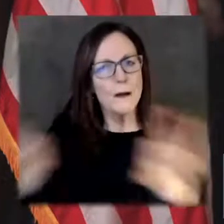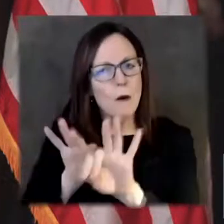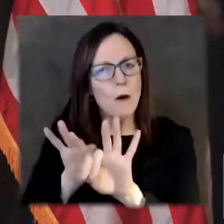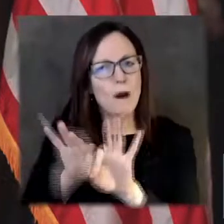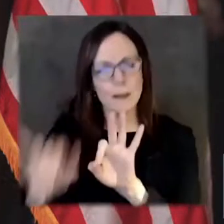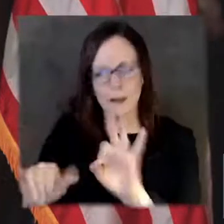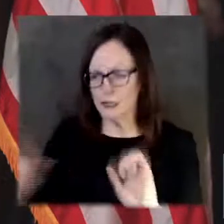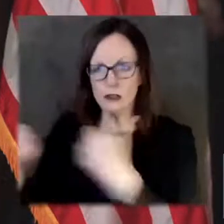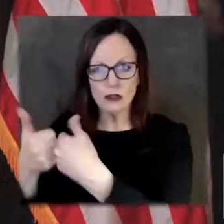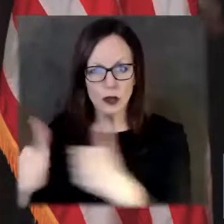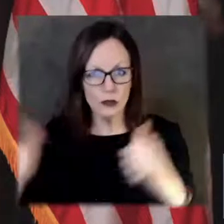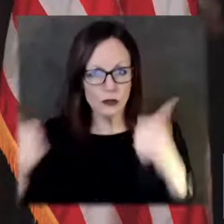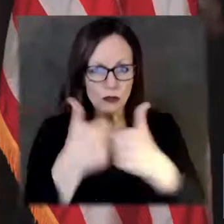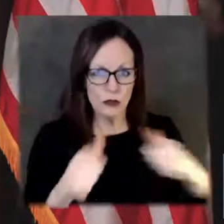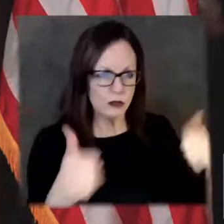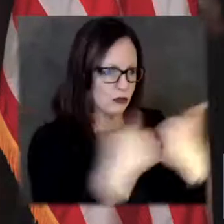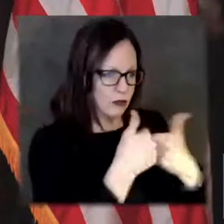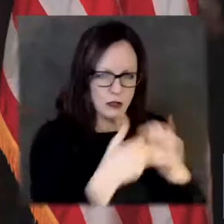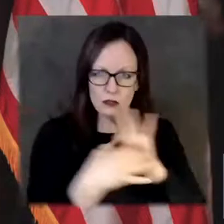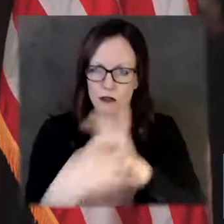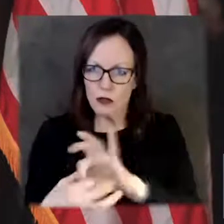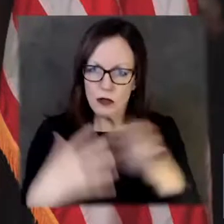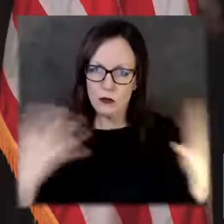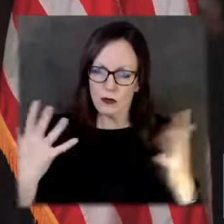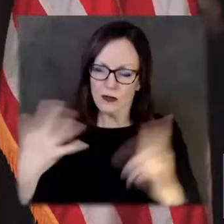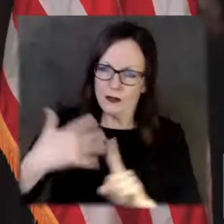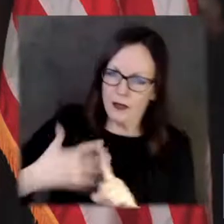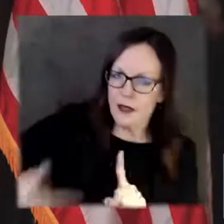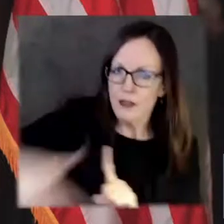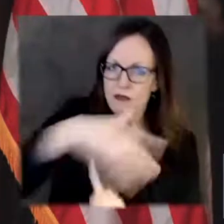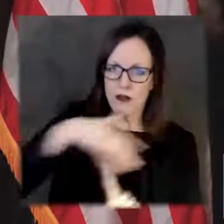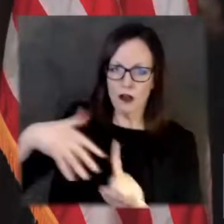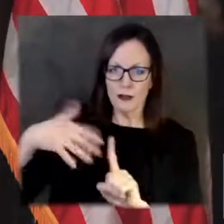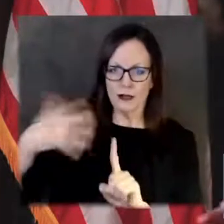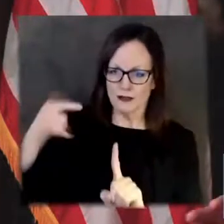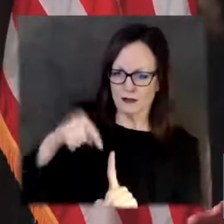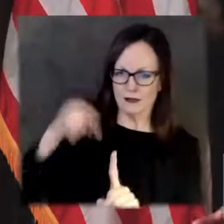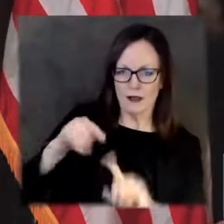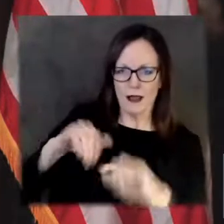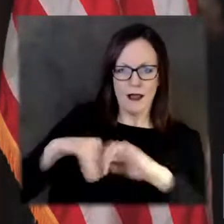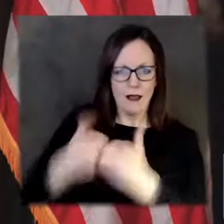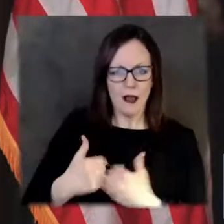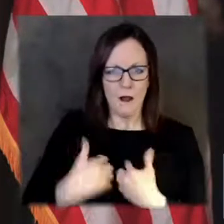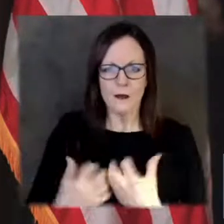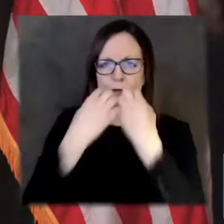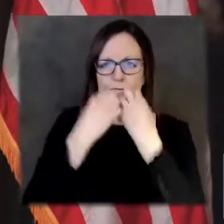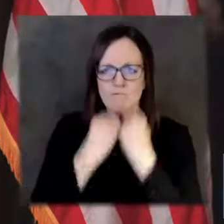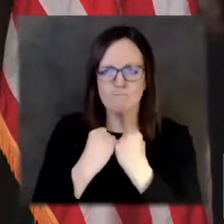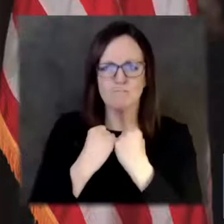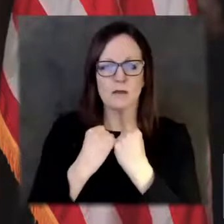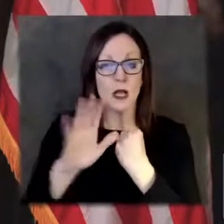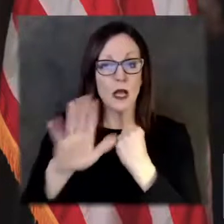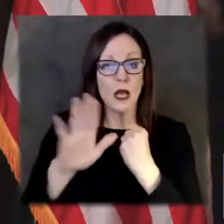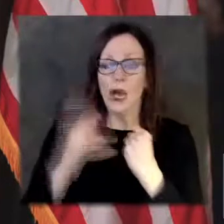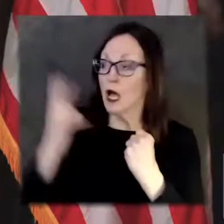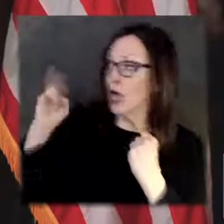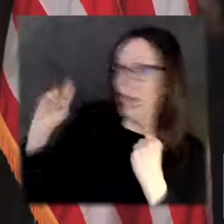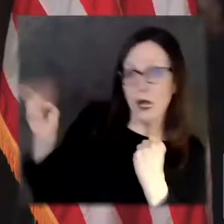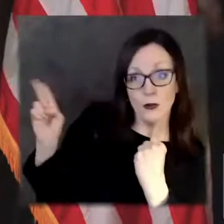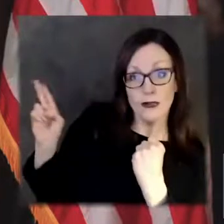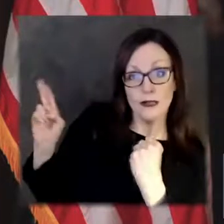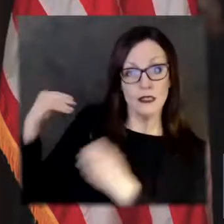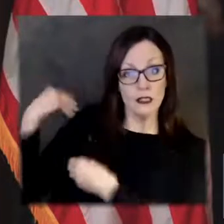fixing them. But I want to be clear, addressing climate change doesn't mean abandoning all our state's history or